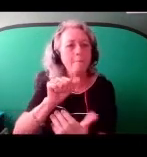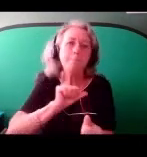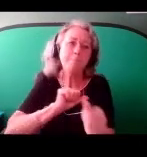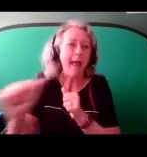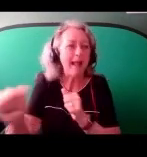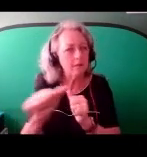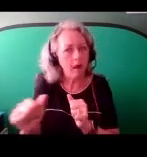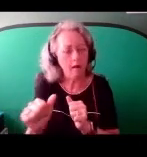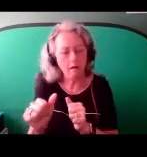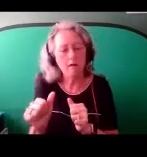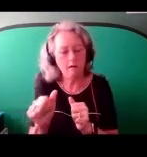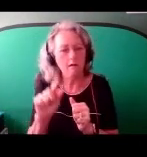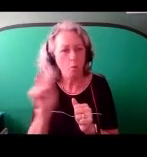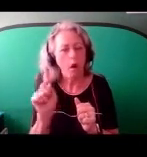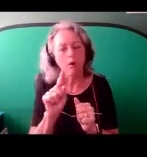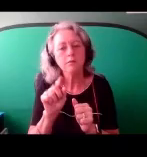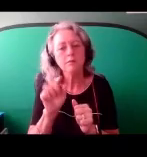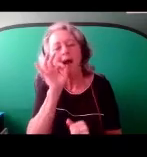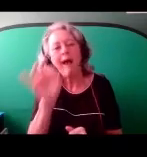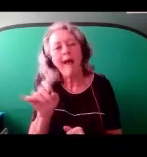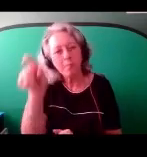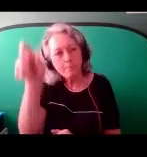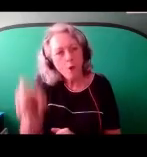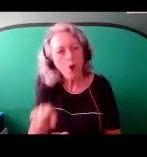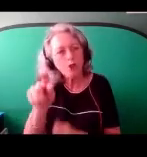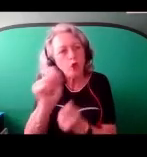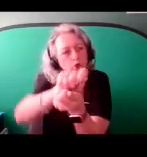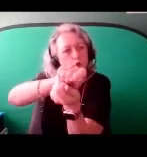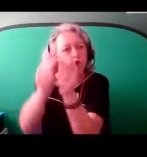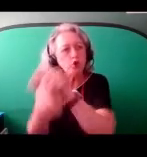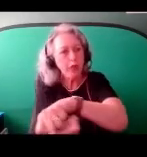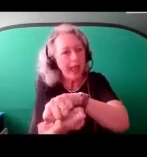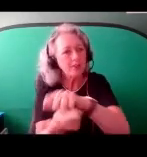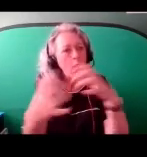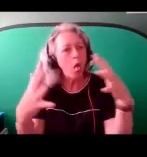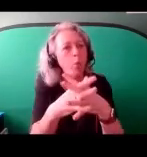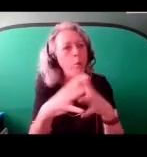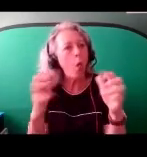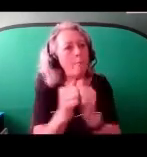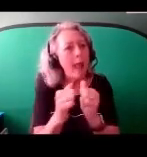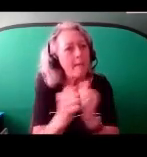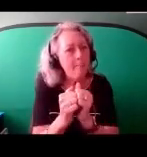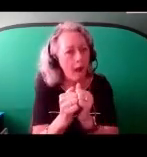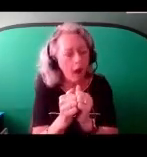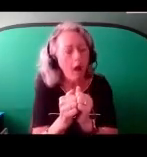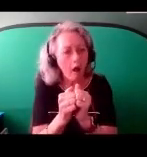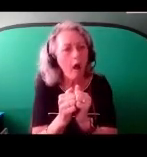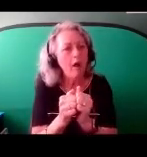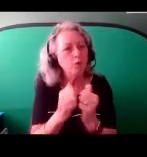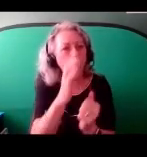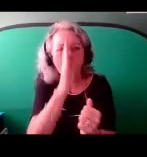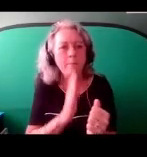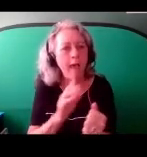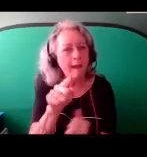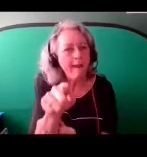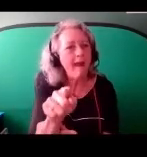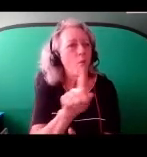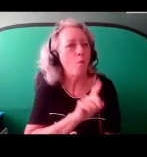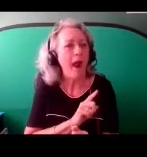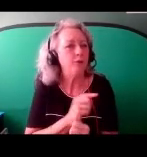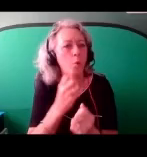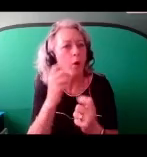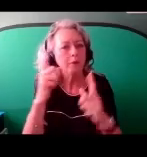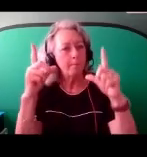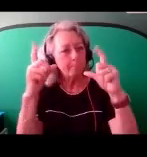and get someone and encourage them to do is to change the wallpaper. It's very simple to do on iOS now. All you really need to do is